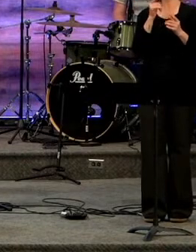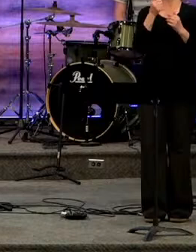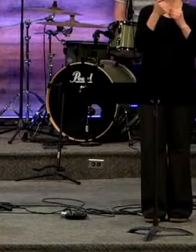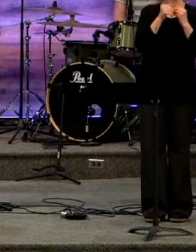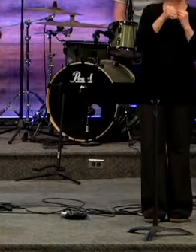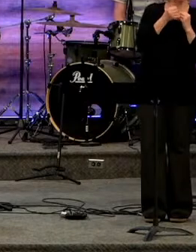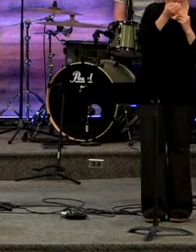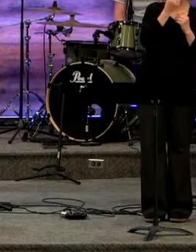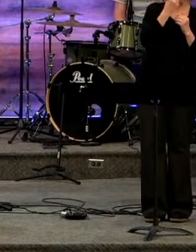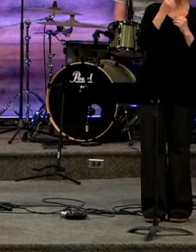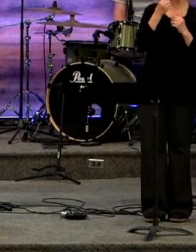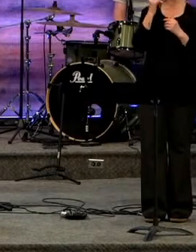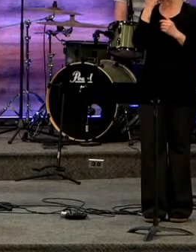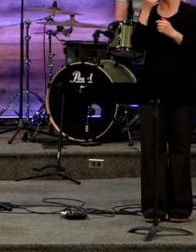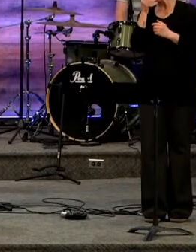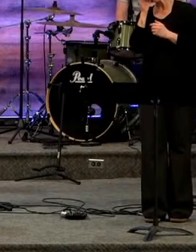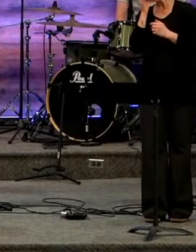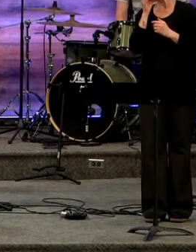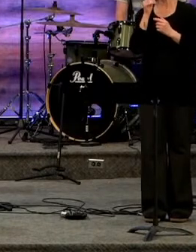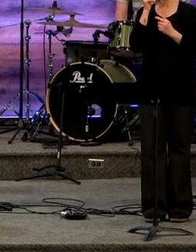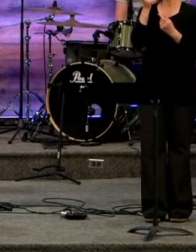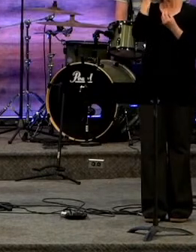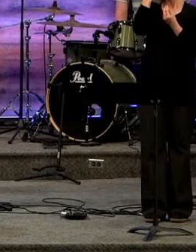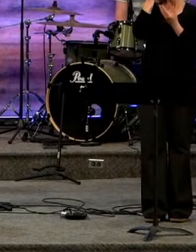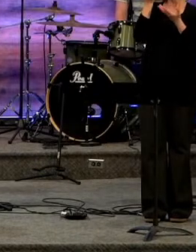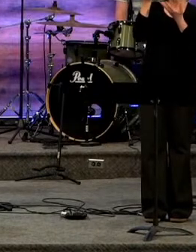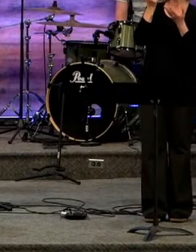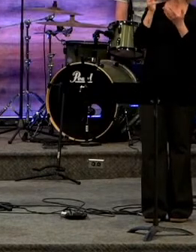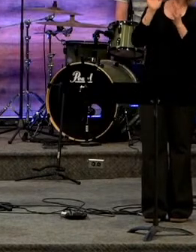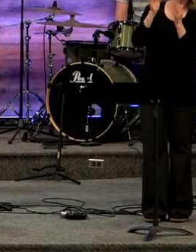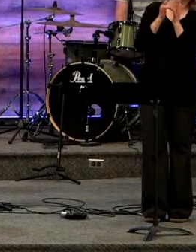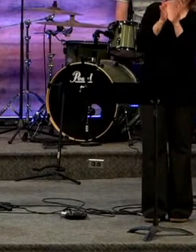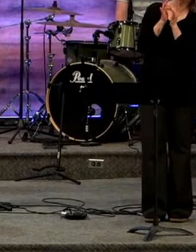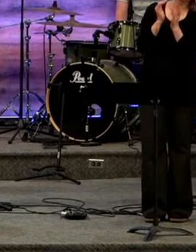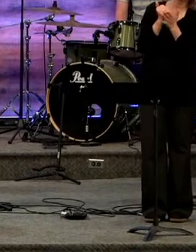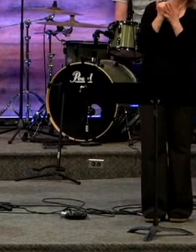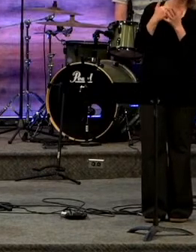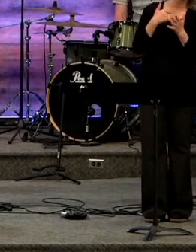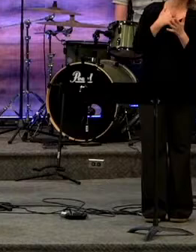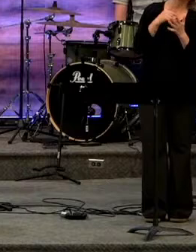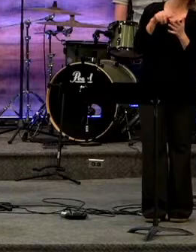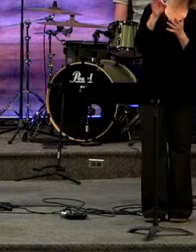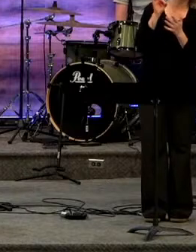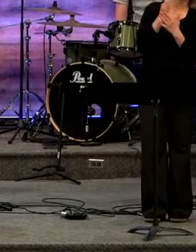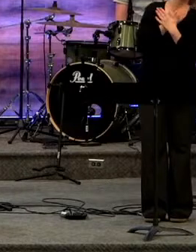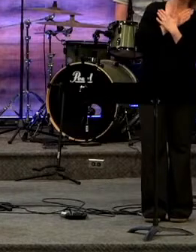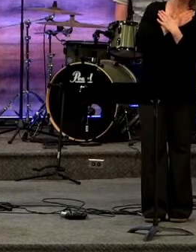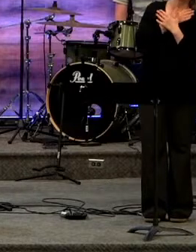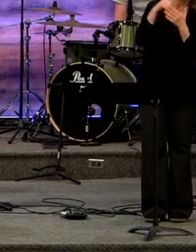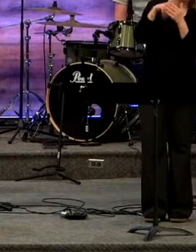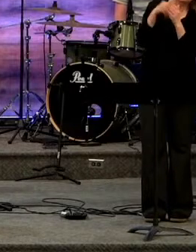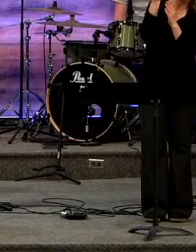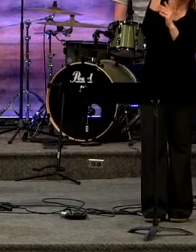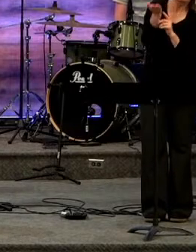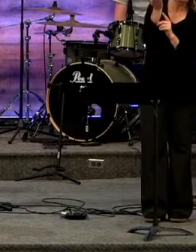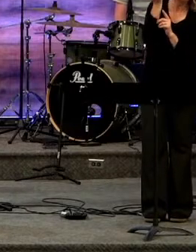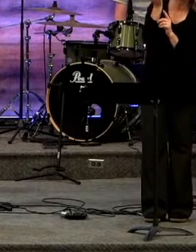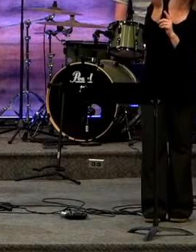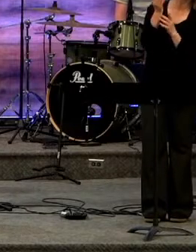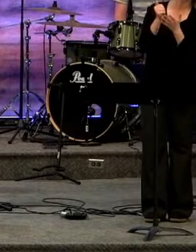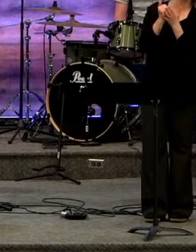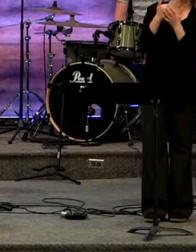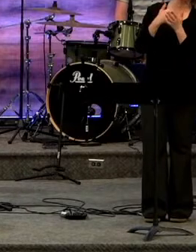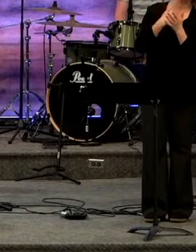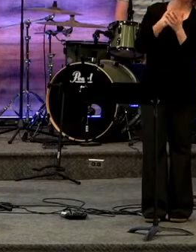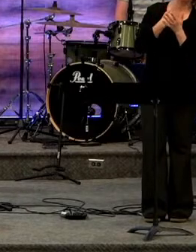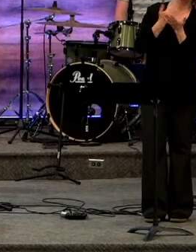help me to find my rest in you. This is my starting point, remembering the cross and the empty tomb. If you are not a Christian, this